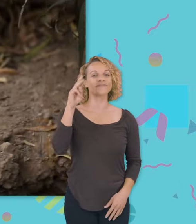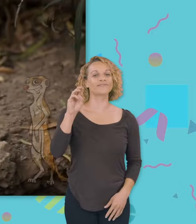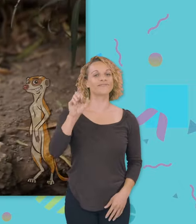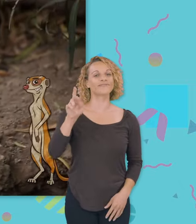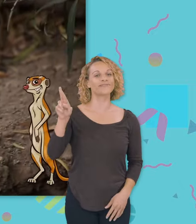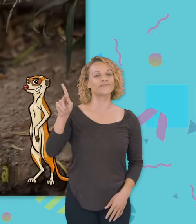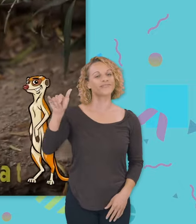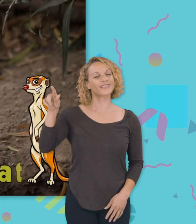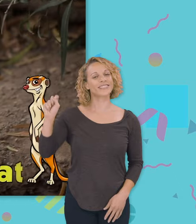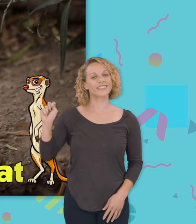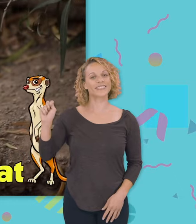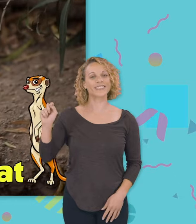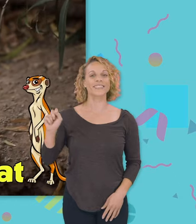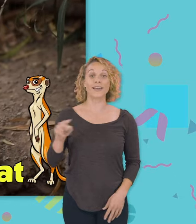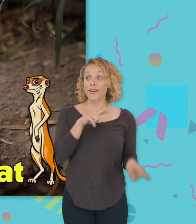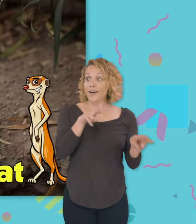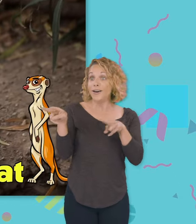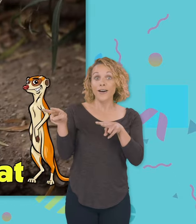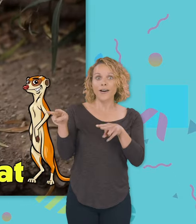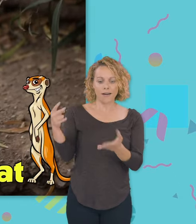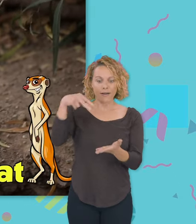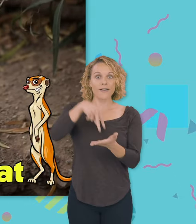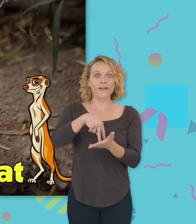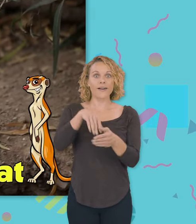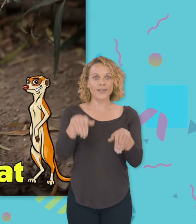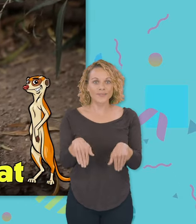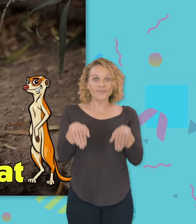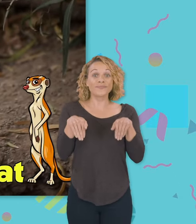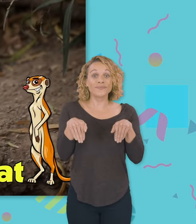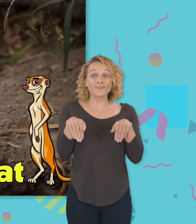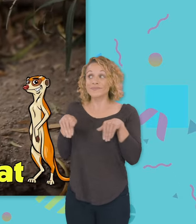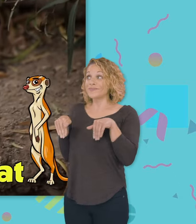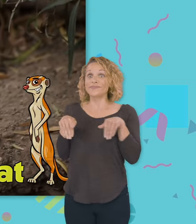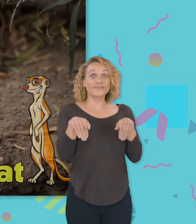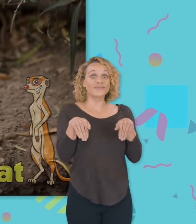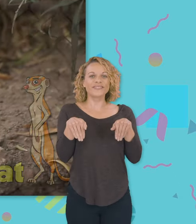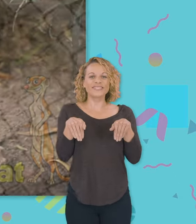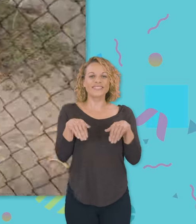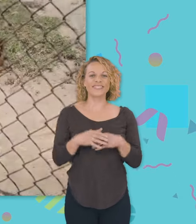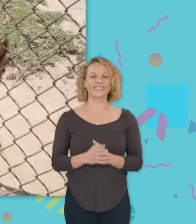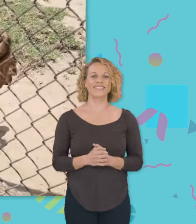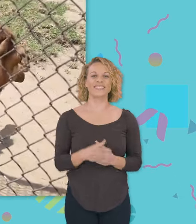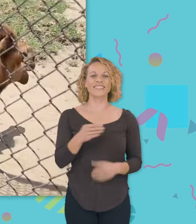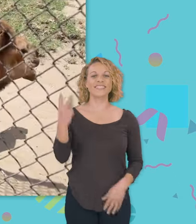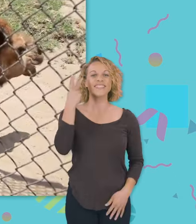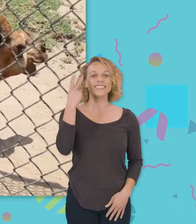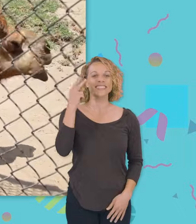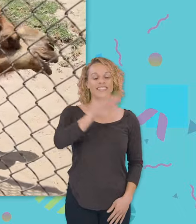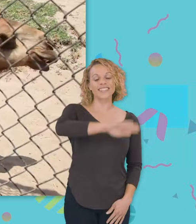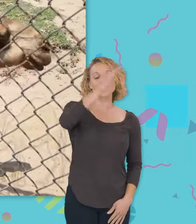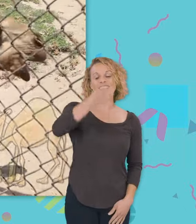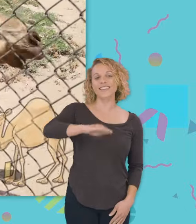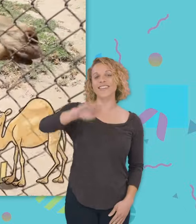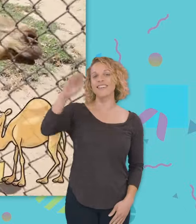see meerkats. Look at them stand on their hind legs. And I see